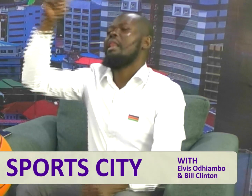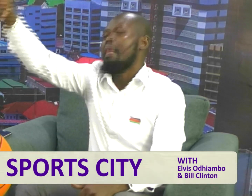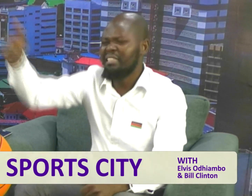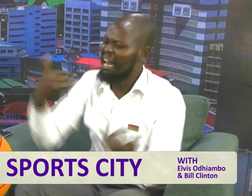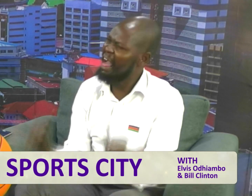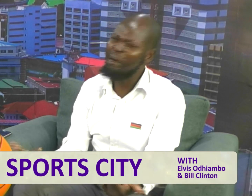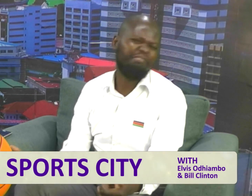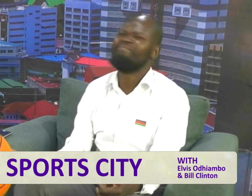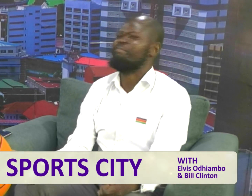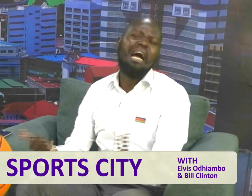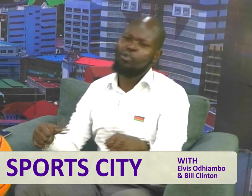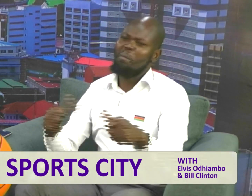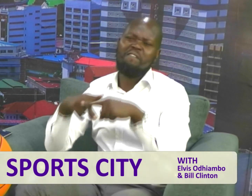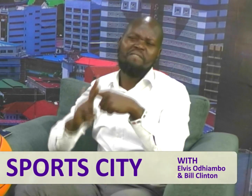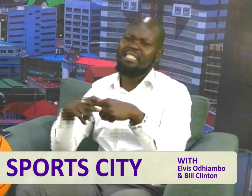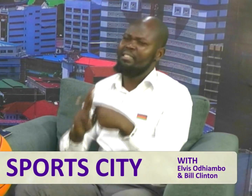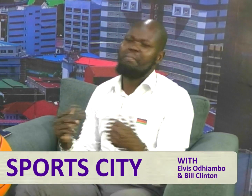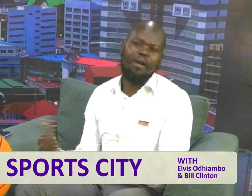think Tusker